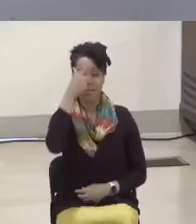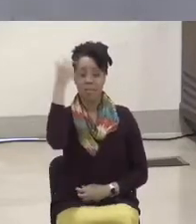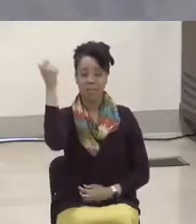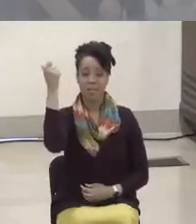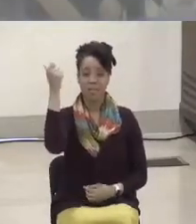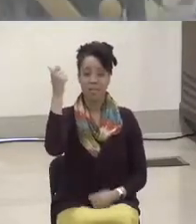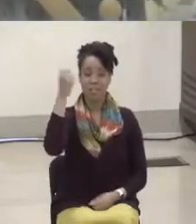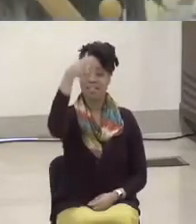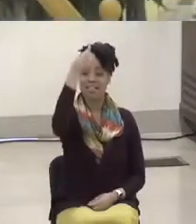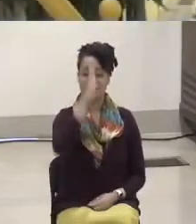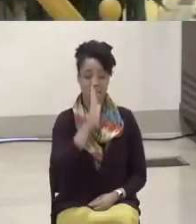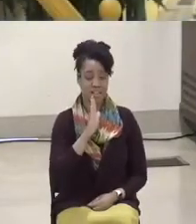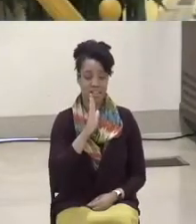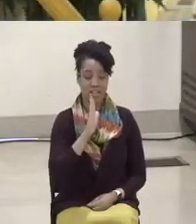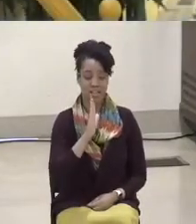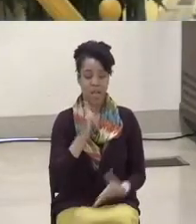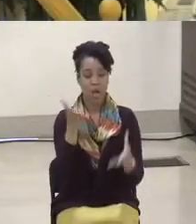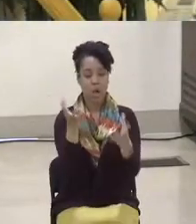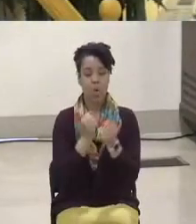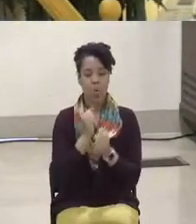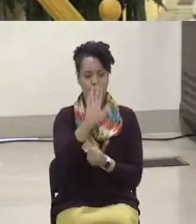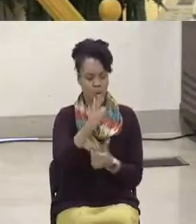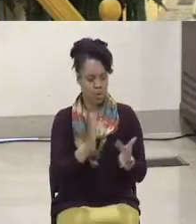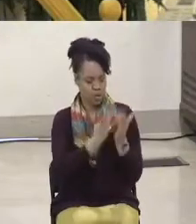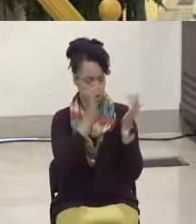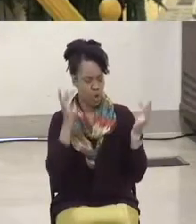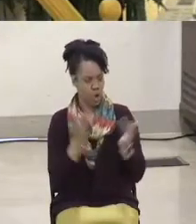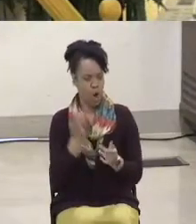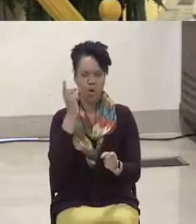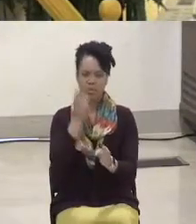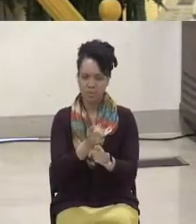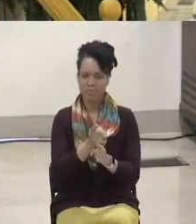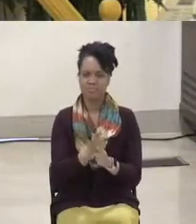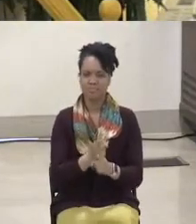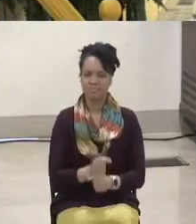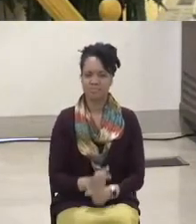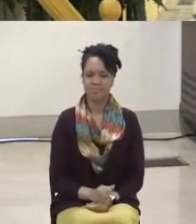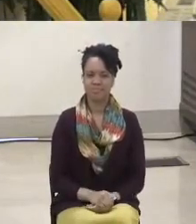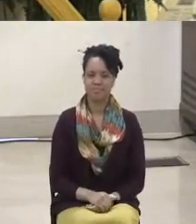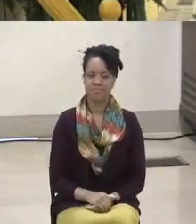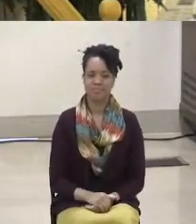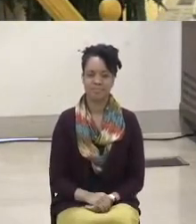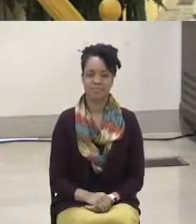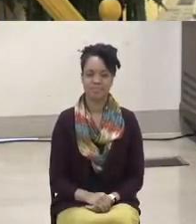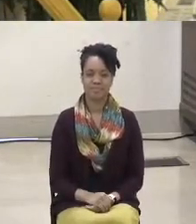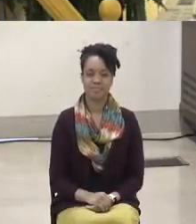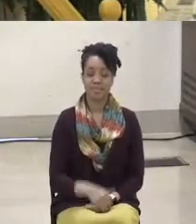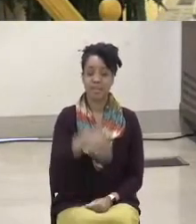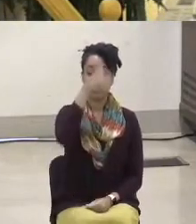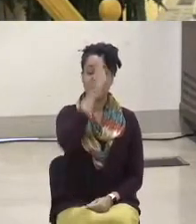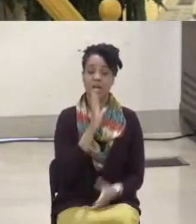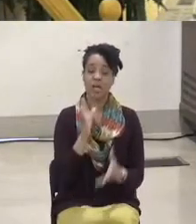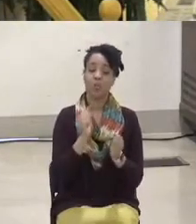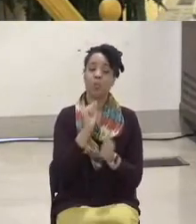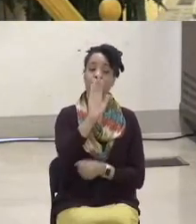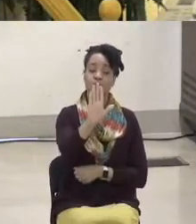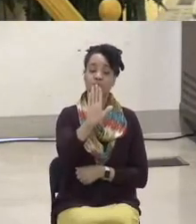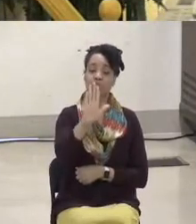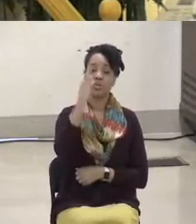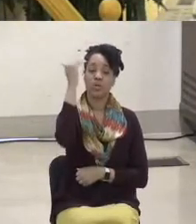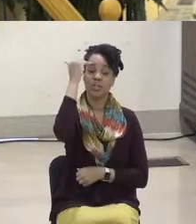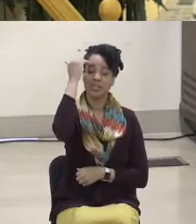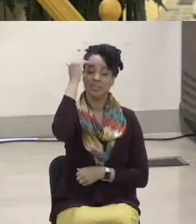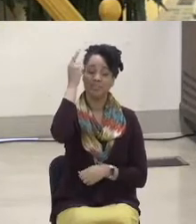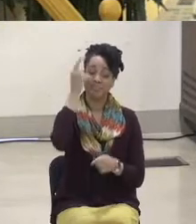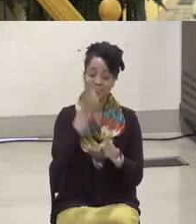Because God wants your heart right. Porque Dios quiere que tu corazón esté correcto. God wants your